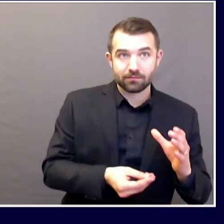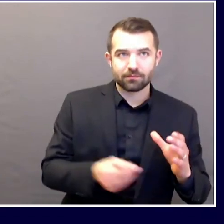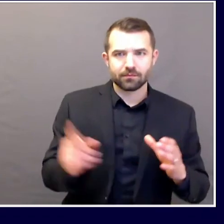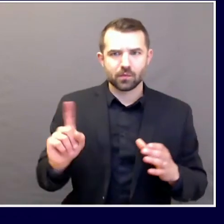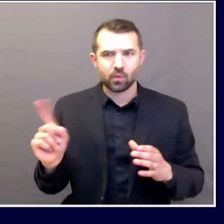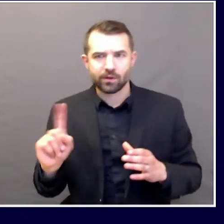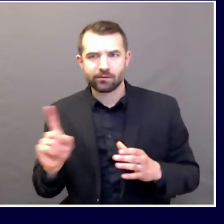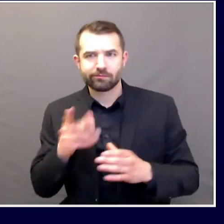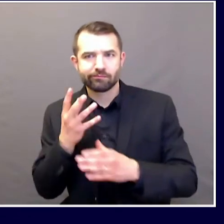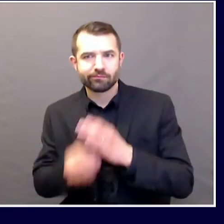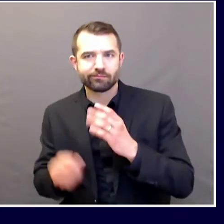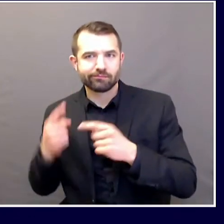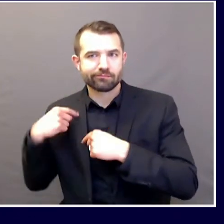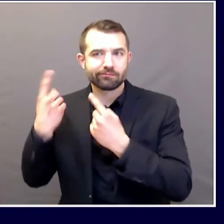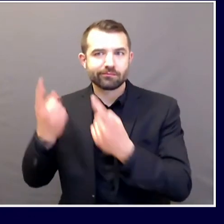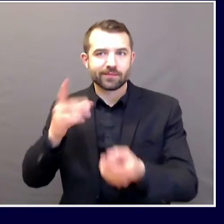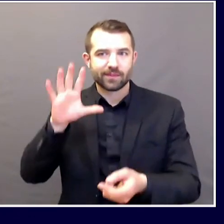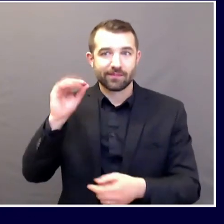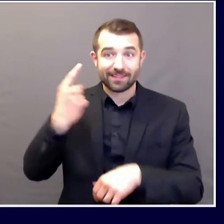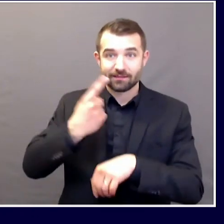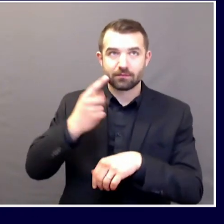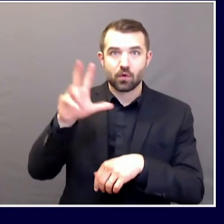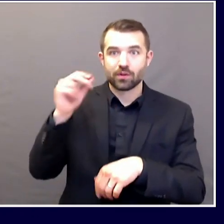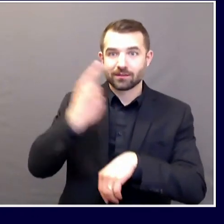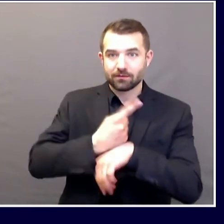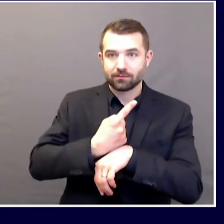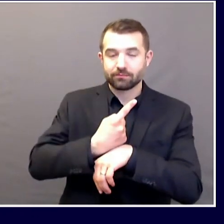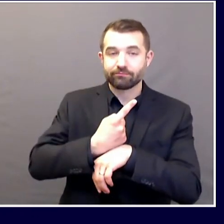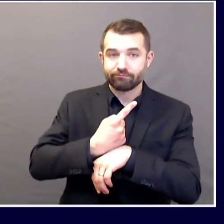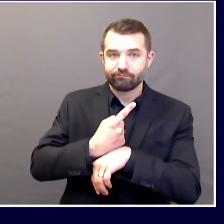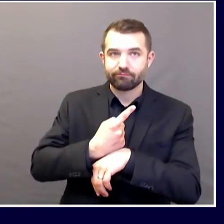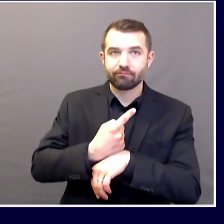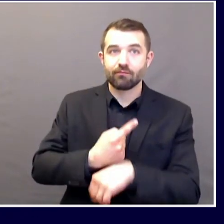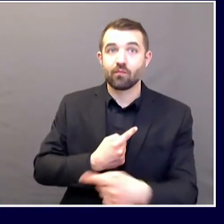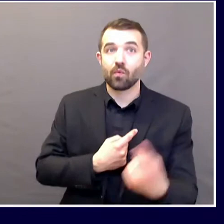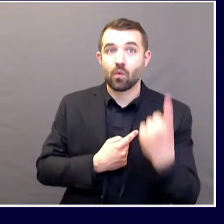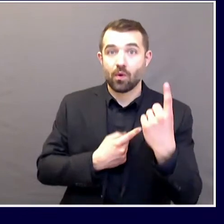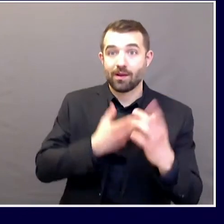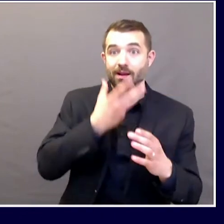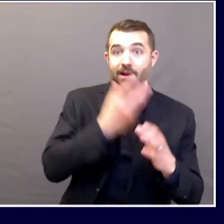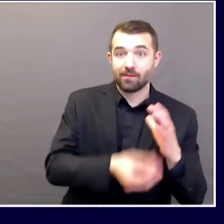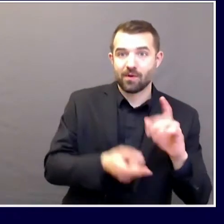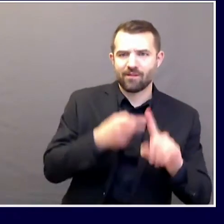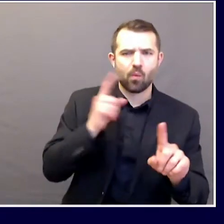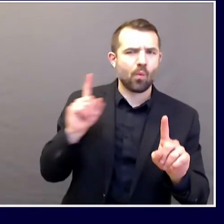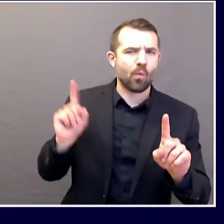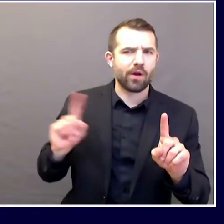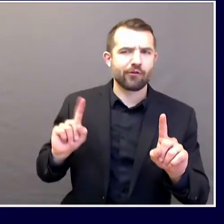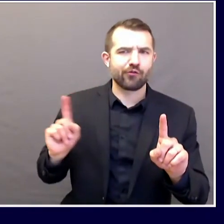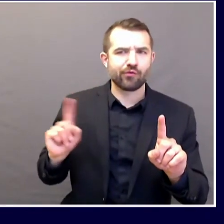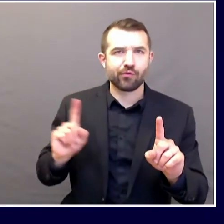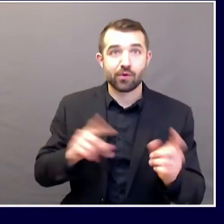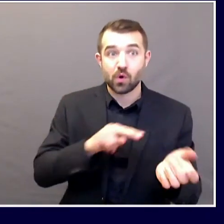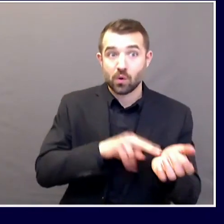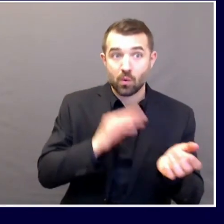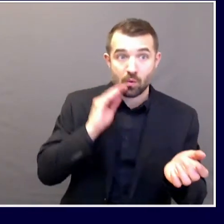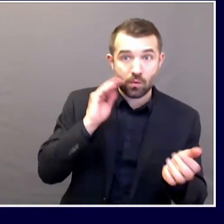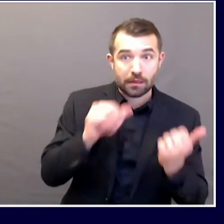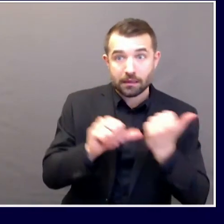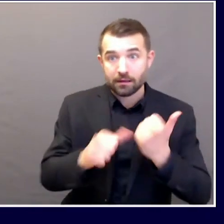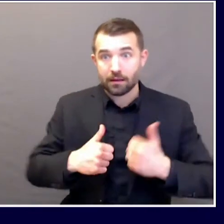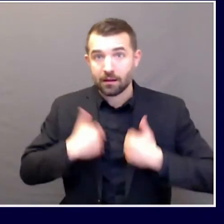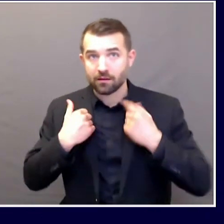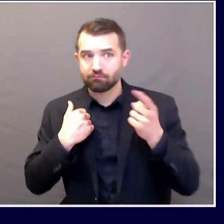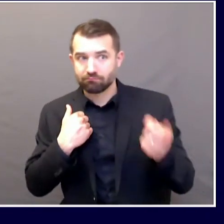in a long-term care facility related to COVID, as compared to much higher numbers back in December and January. That's still one